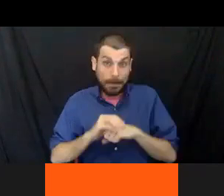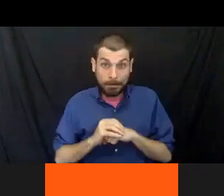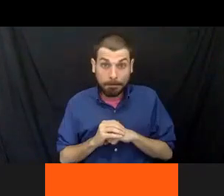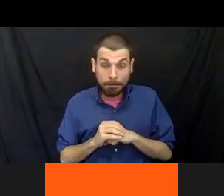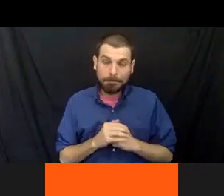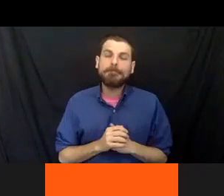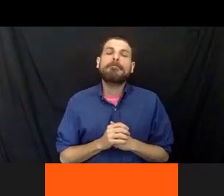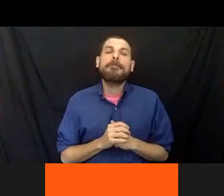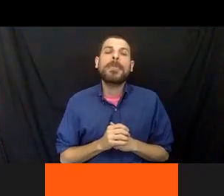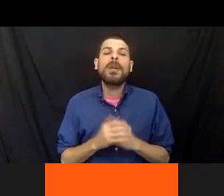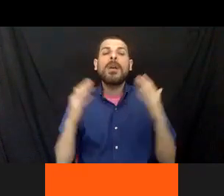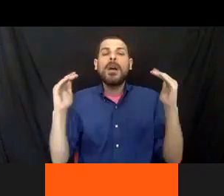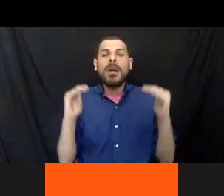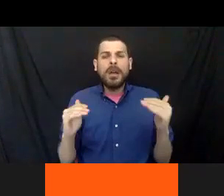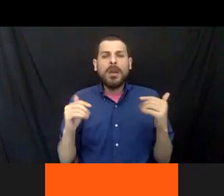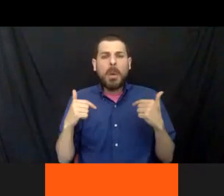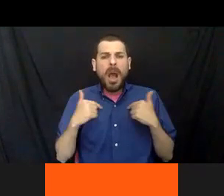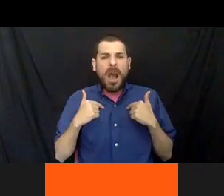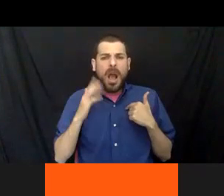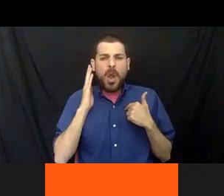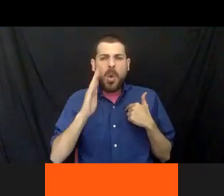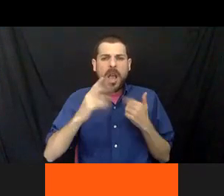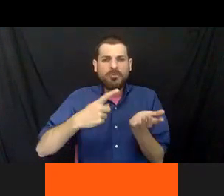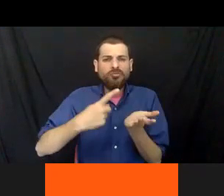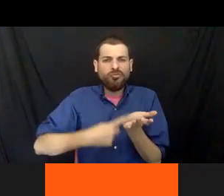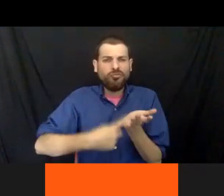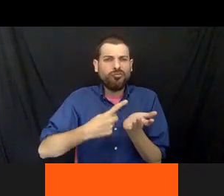a lot about